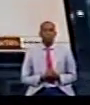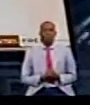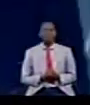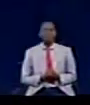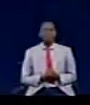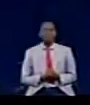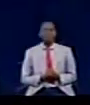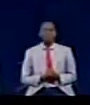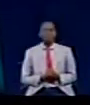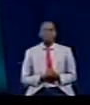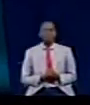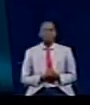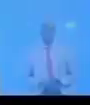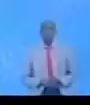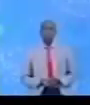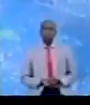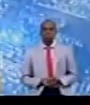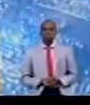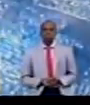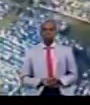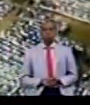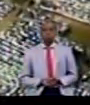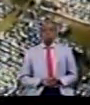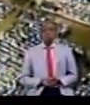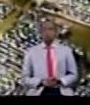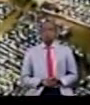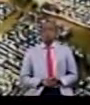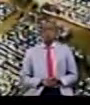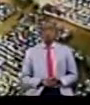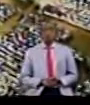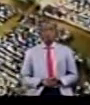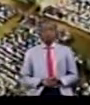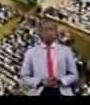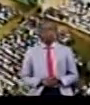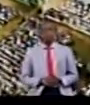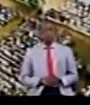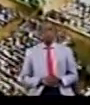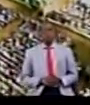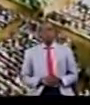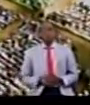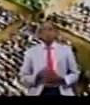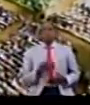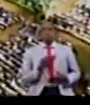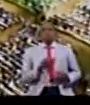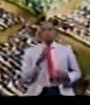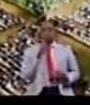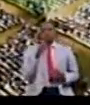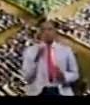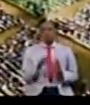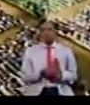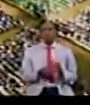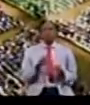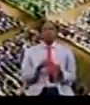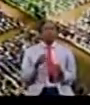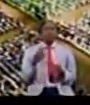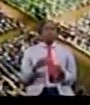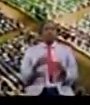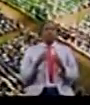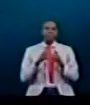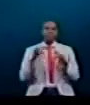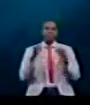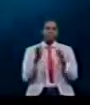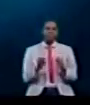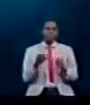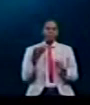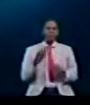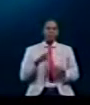to call upon the name of the Lord. Let's honor God and appreciate God and say, Father, thank you once again because you have